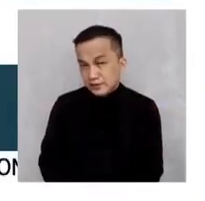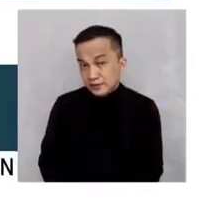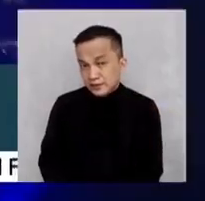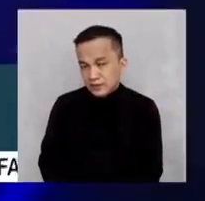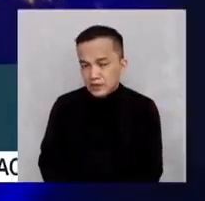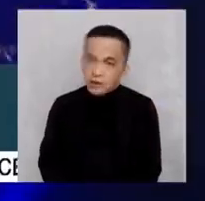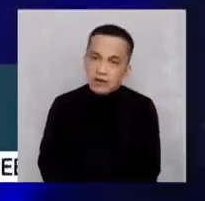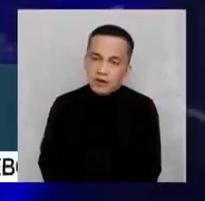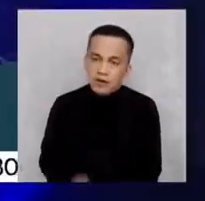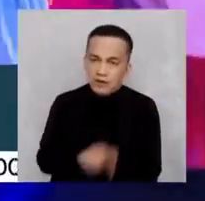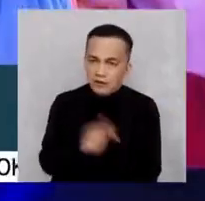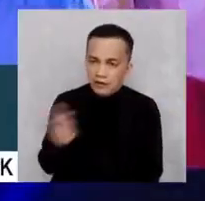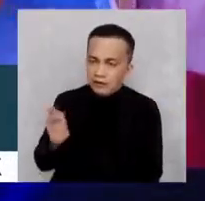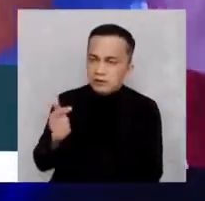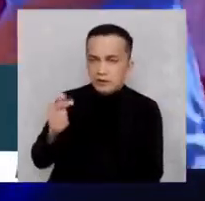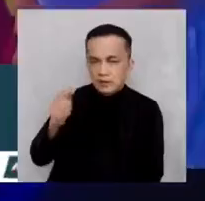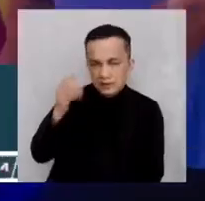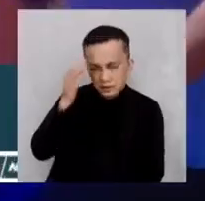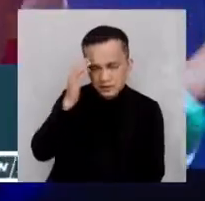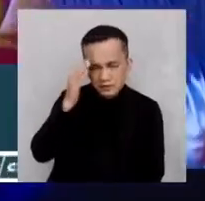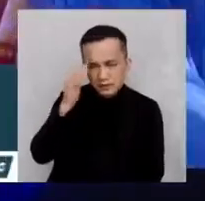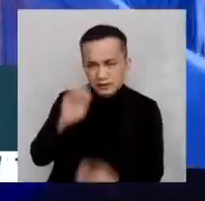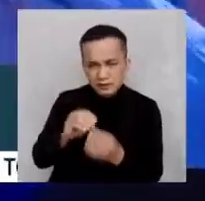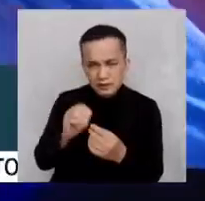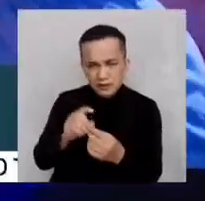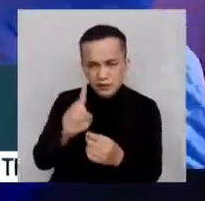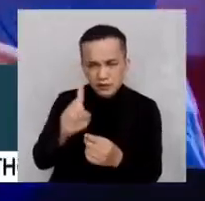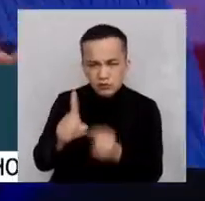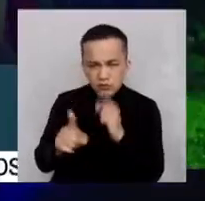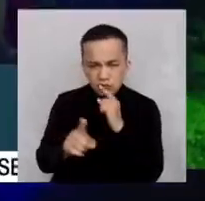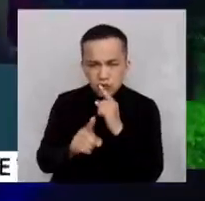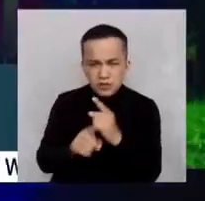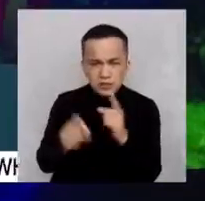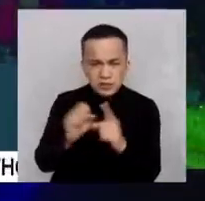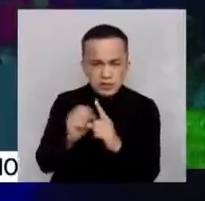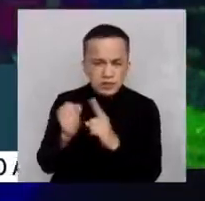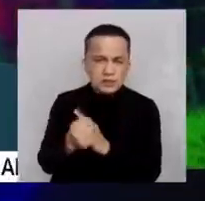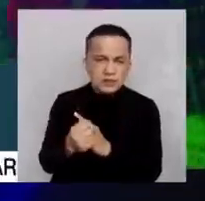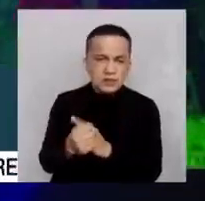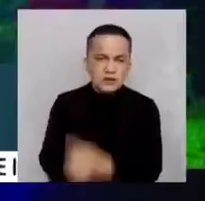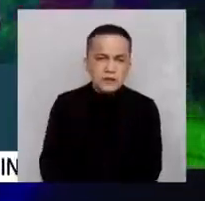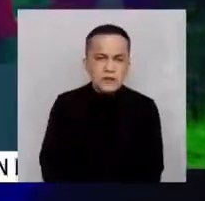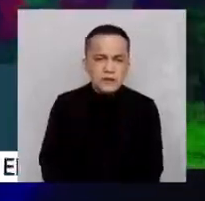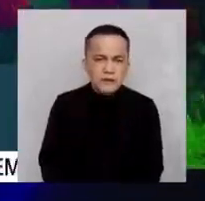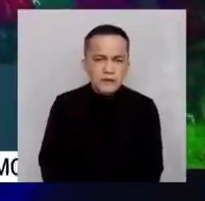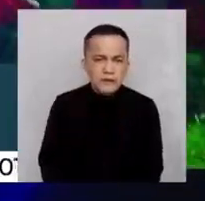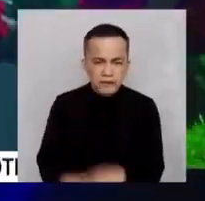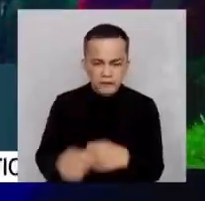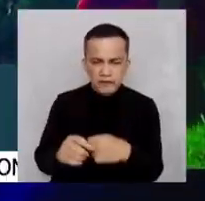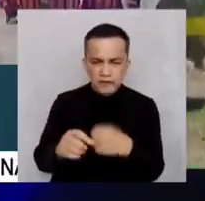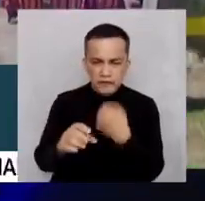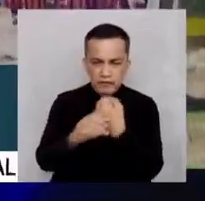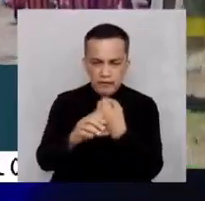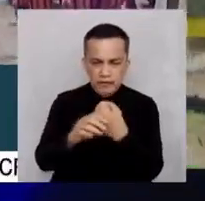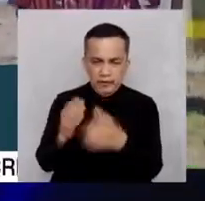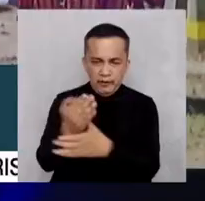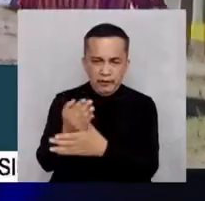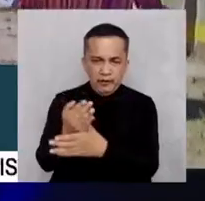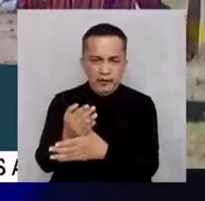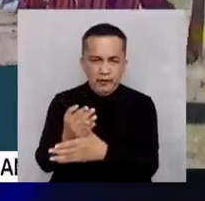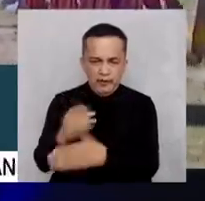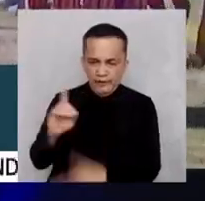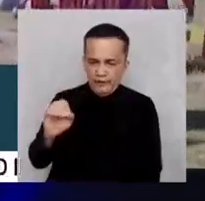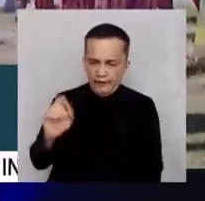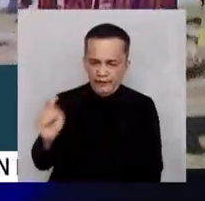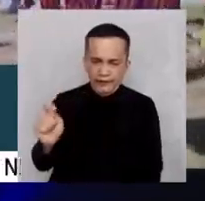Well, number one, what is really the status of the contract between DOT